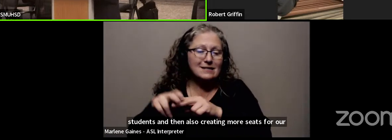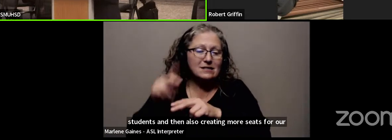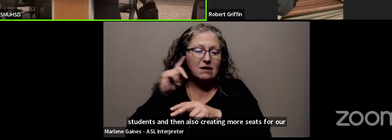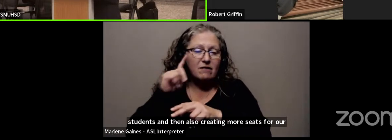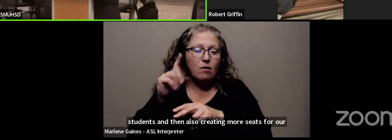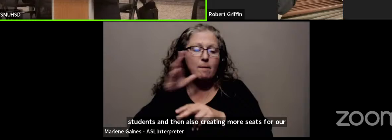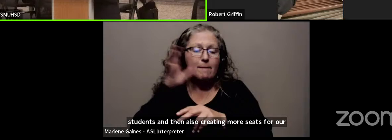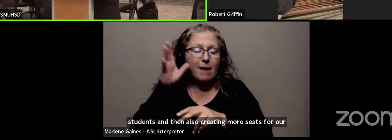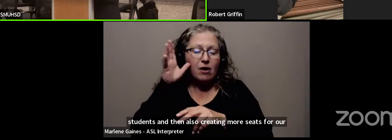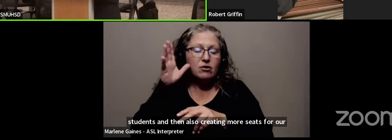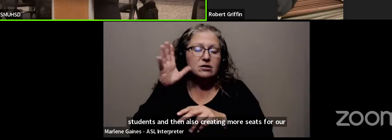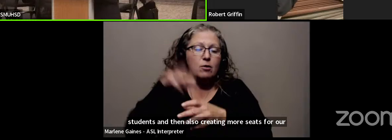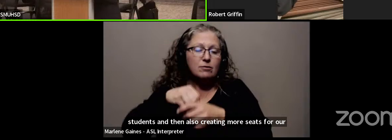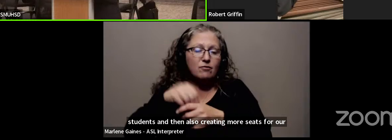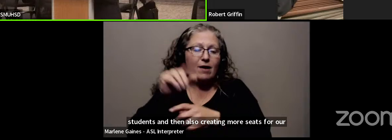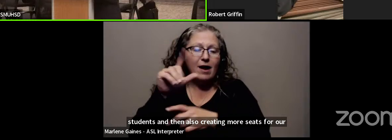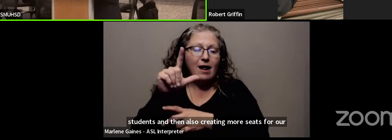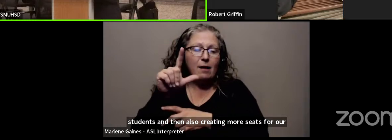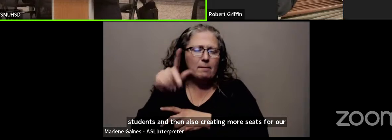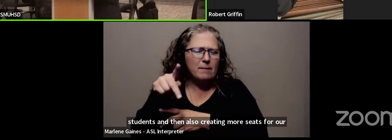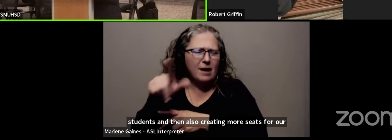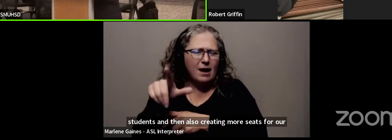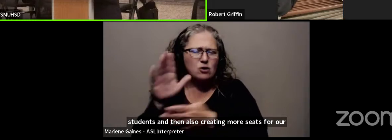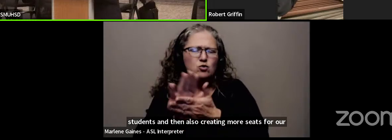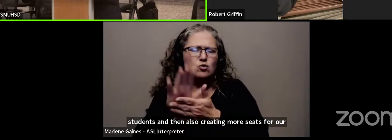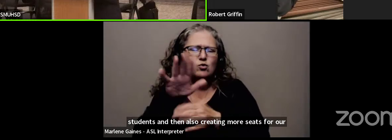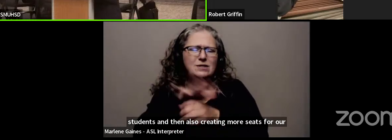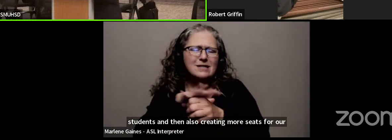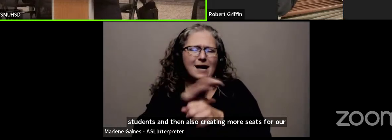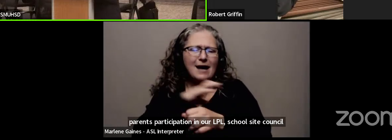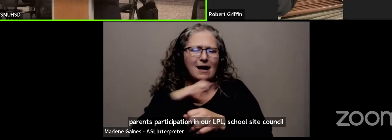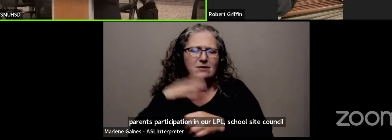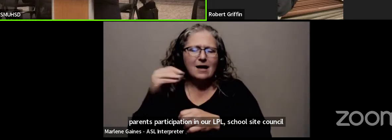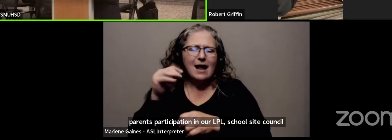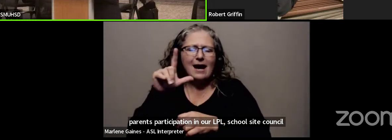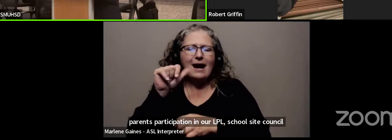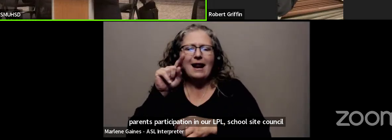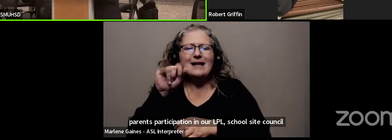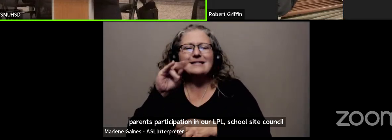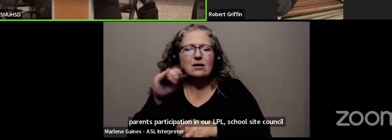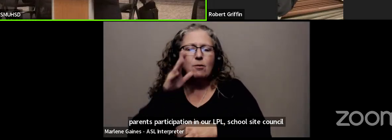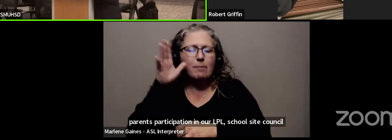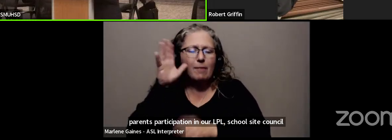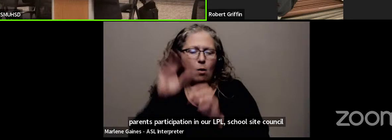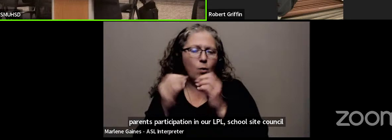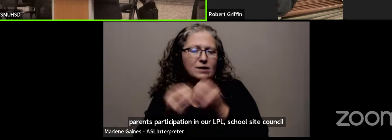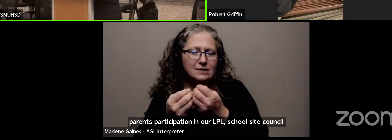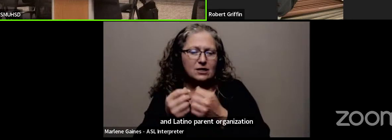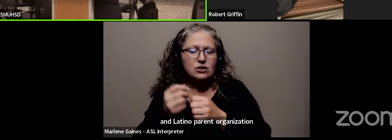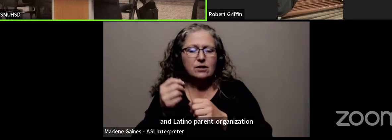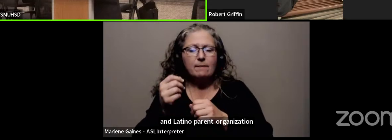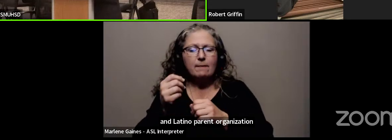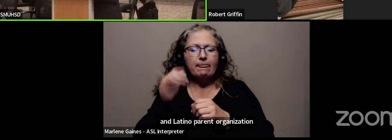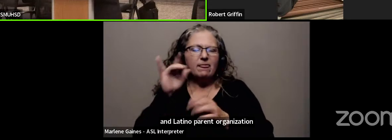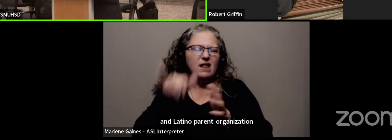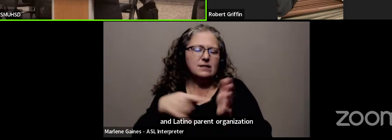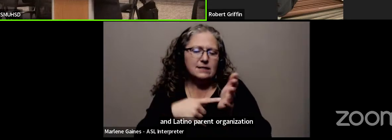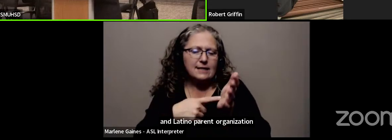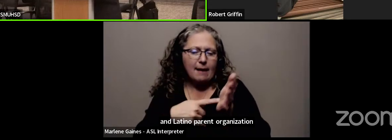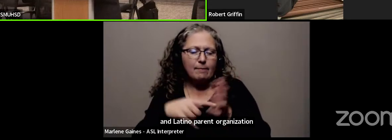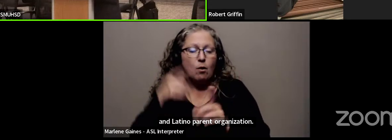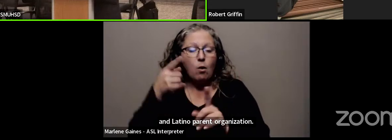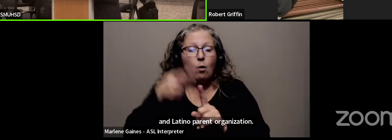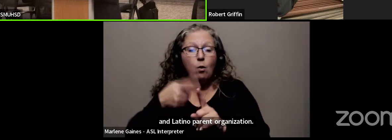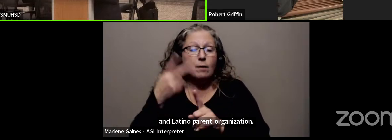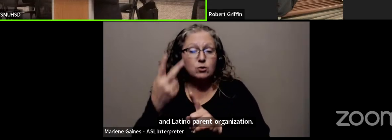our LPL, School Site Council, and Latino Parent Organization, as an example. Goal